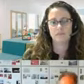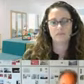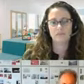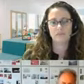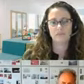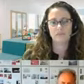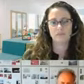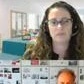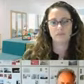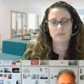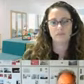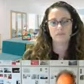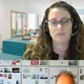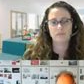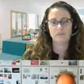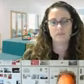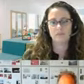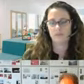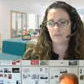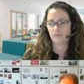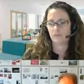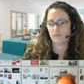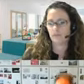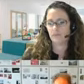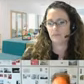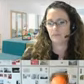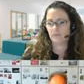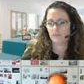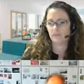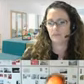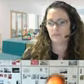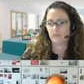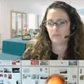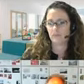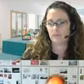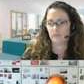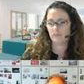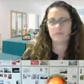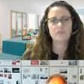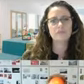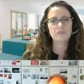the surrounding countryside. This is